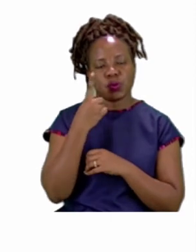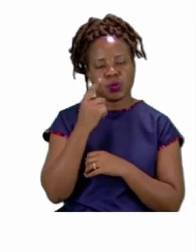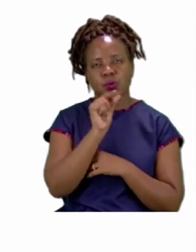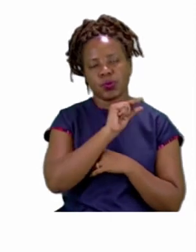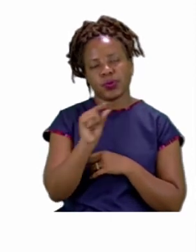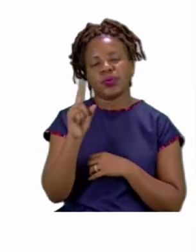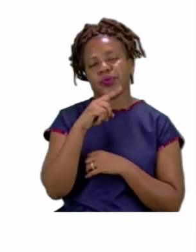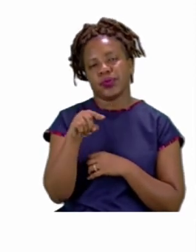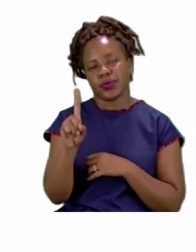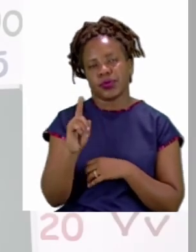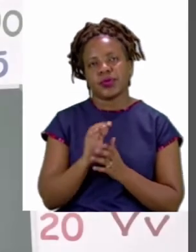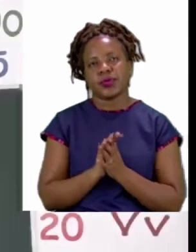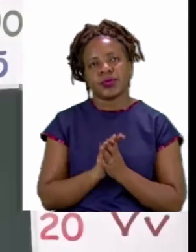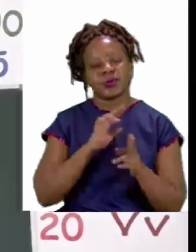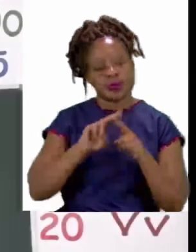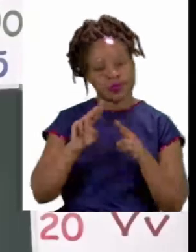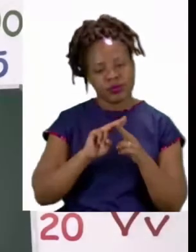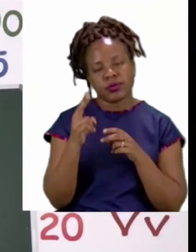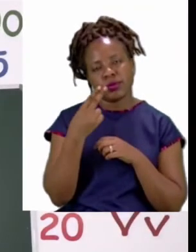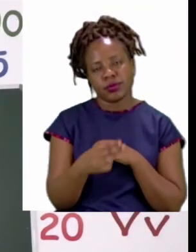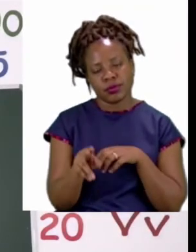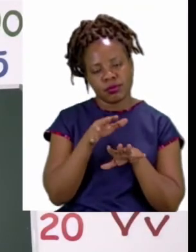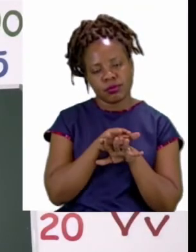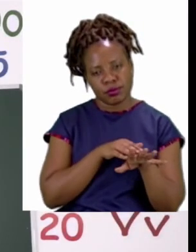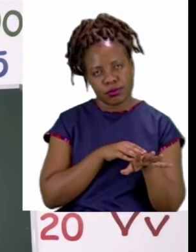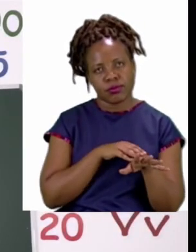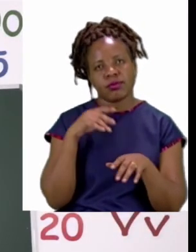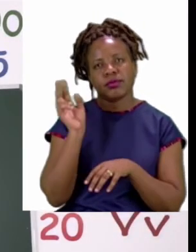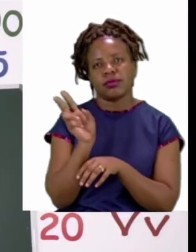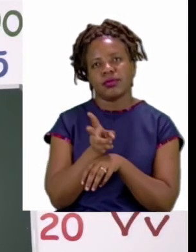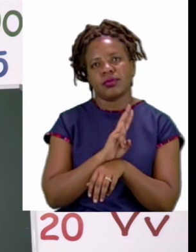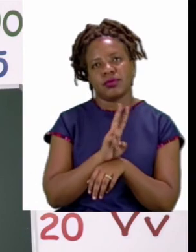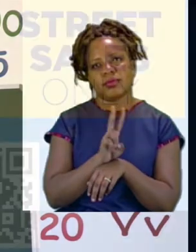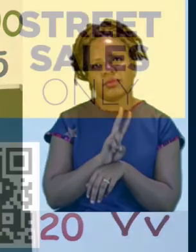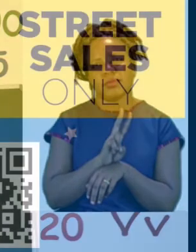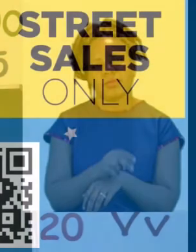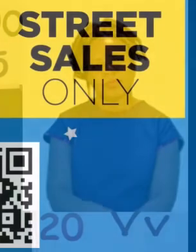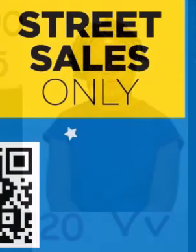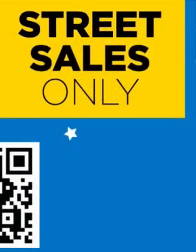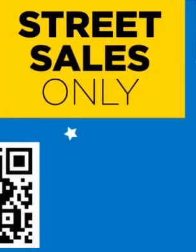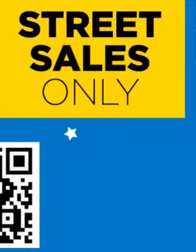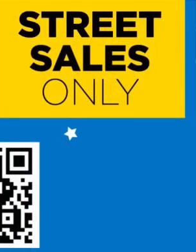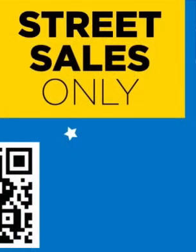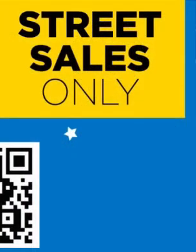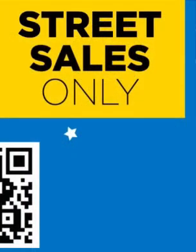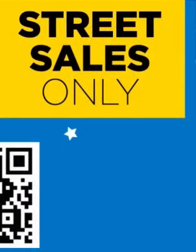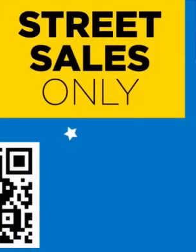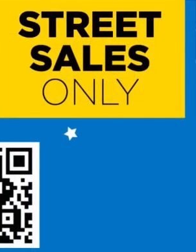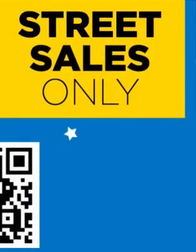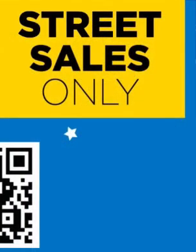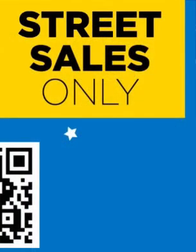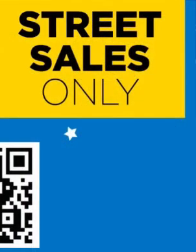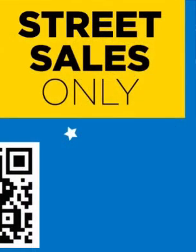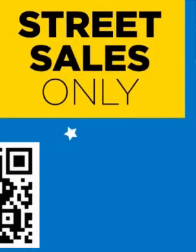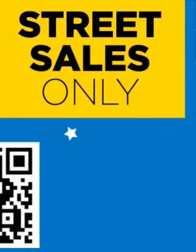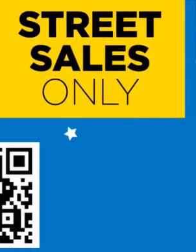Please take your time and we'll be back after this advert break. Follow us on MyZone Facebook,